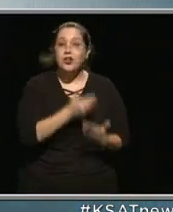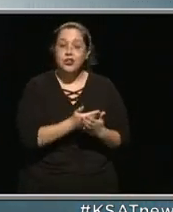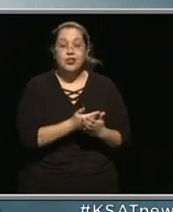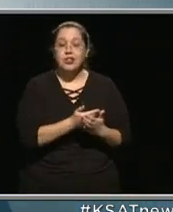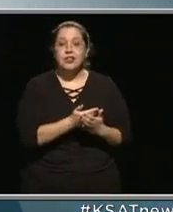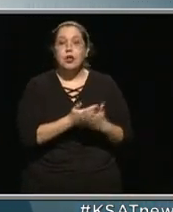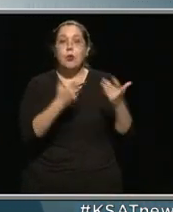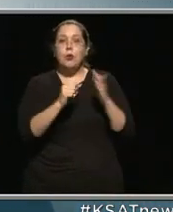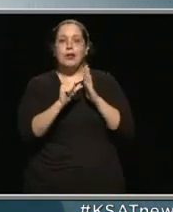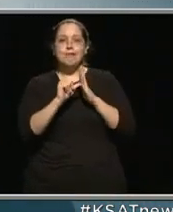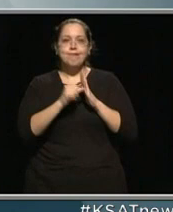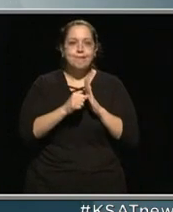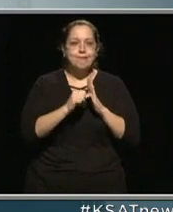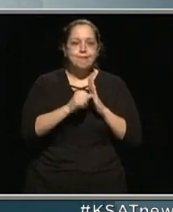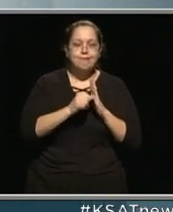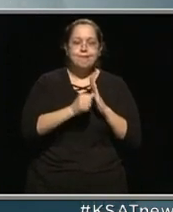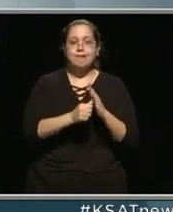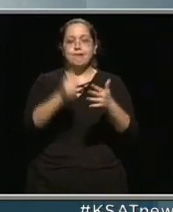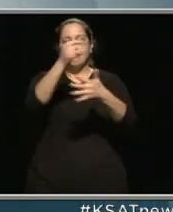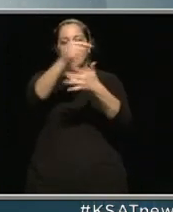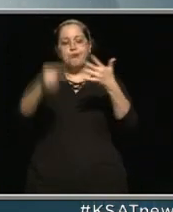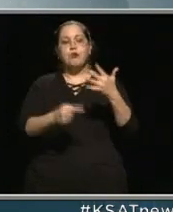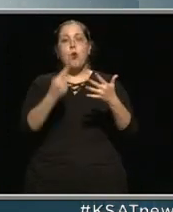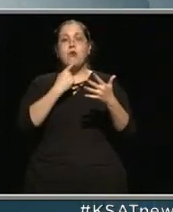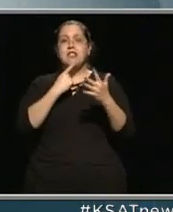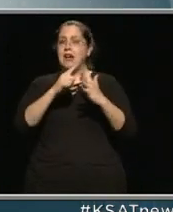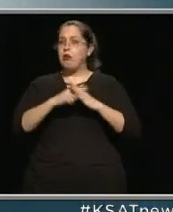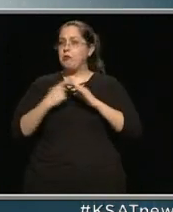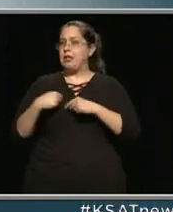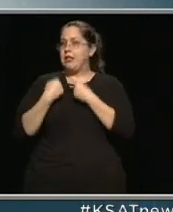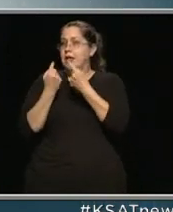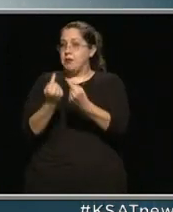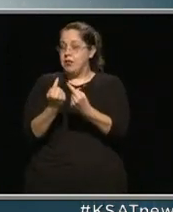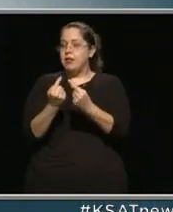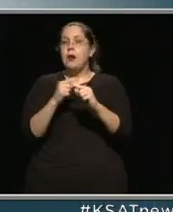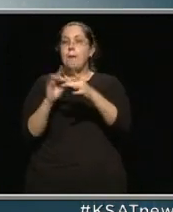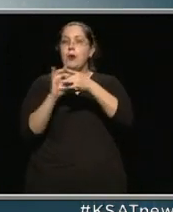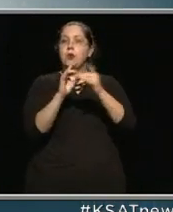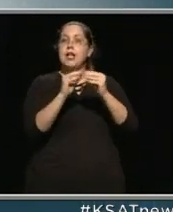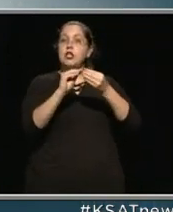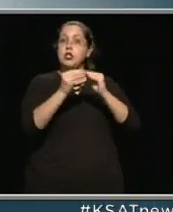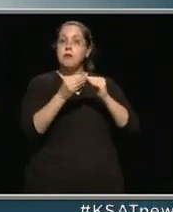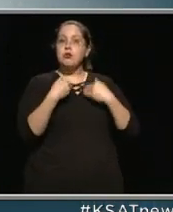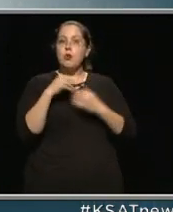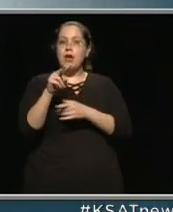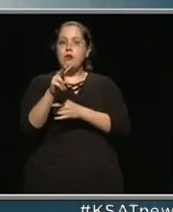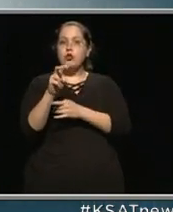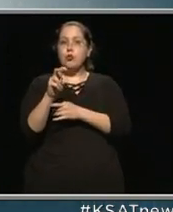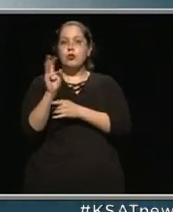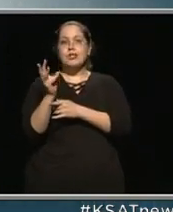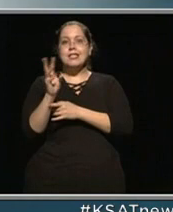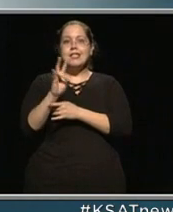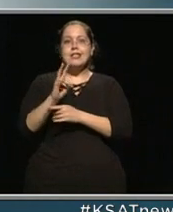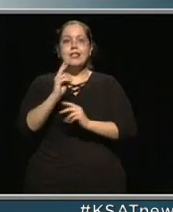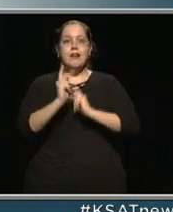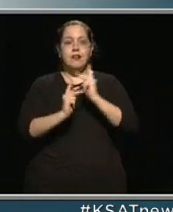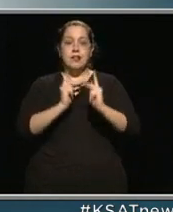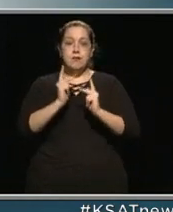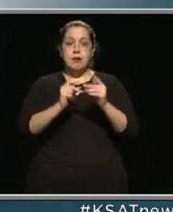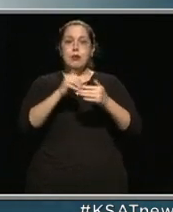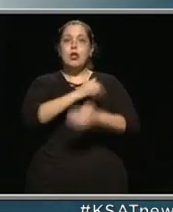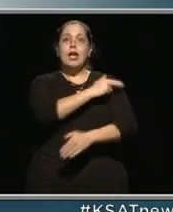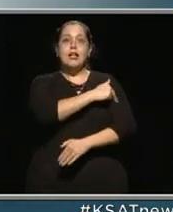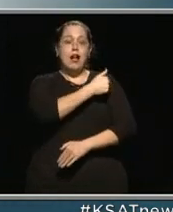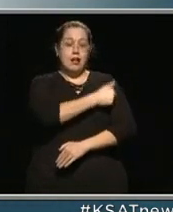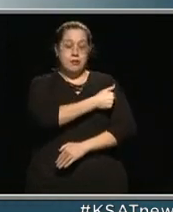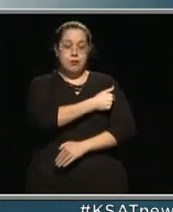to emphasize all of the measures that we've been saying from the very beginning. But in terms of numbers, we have 267 patients in the